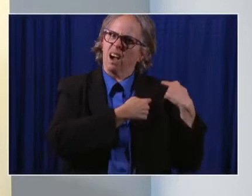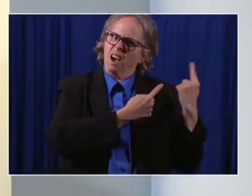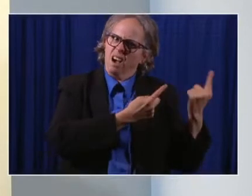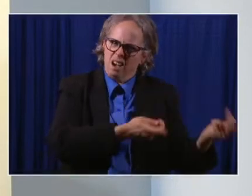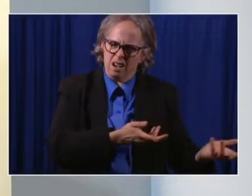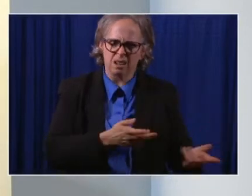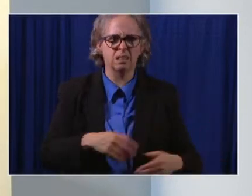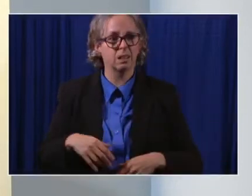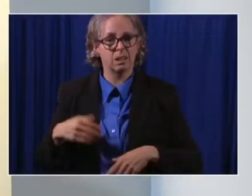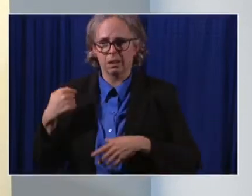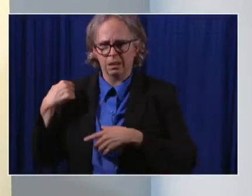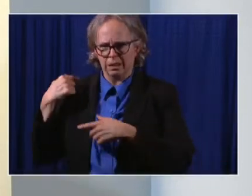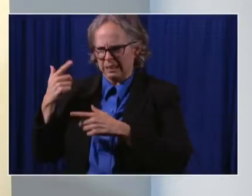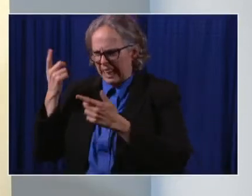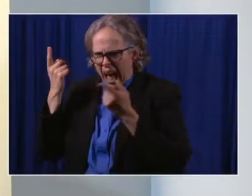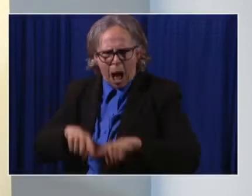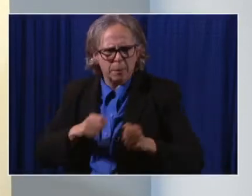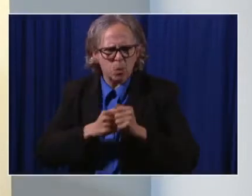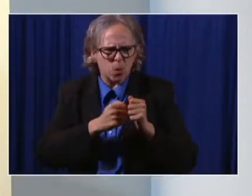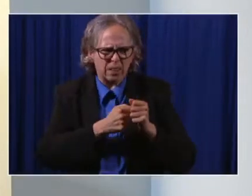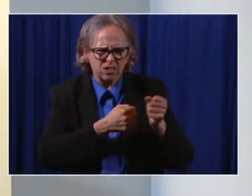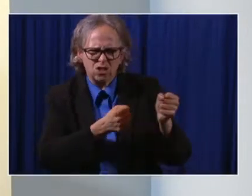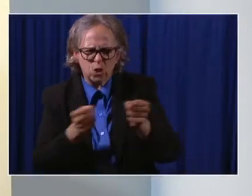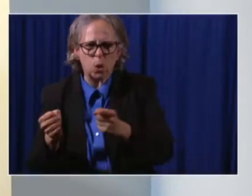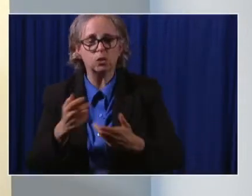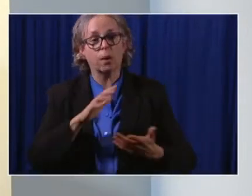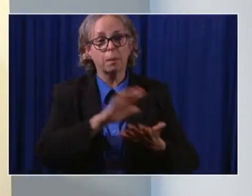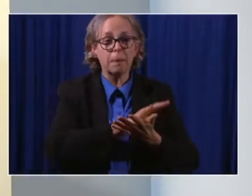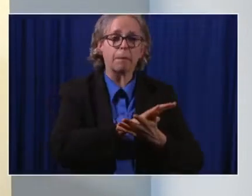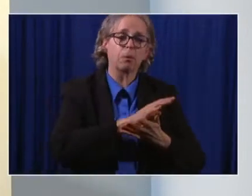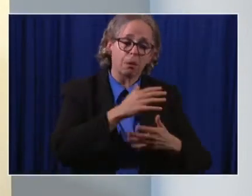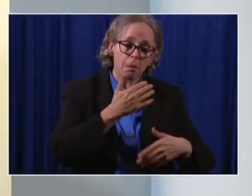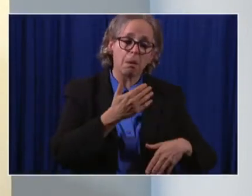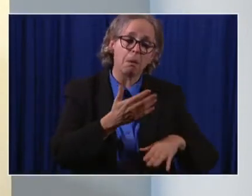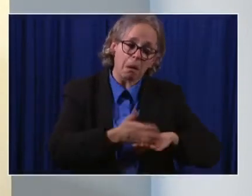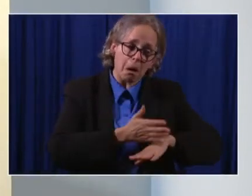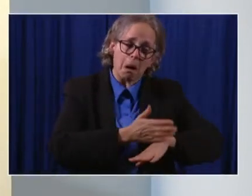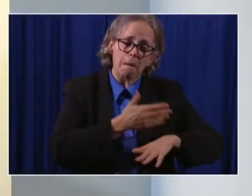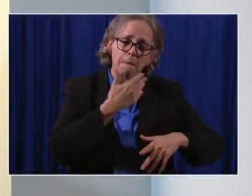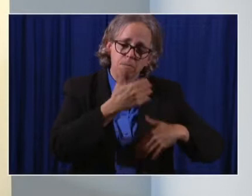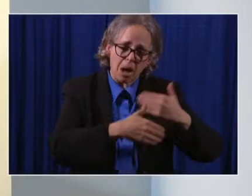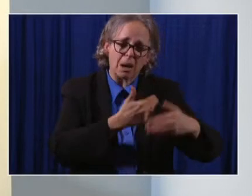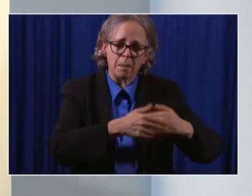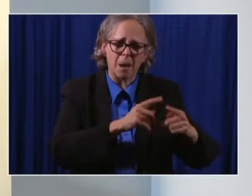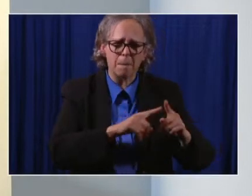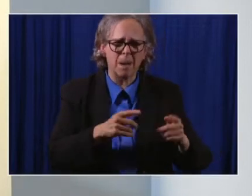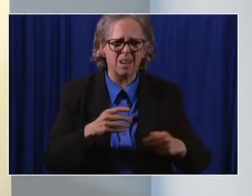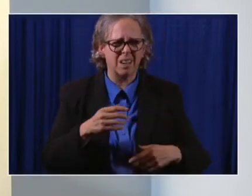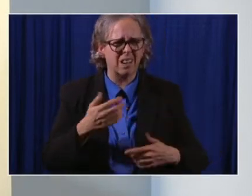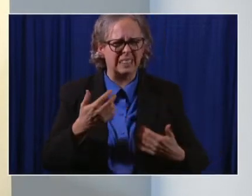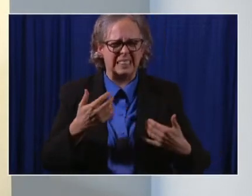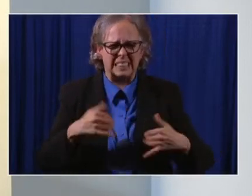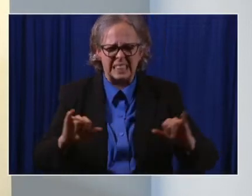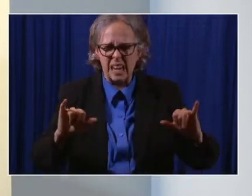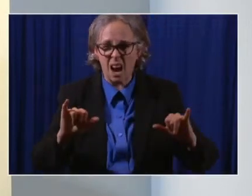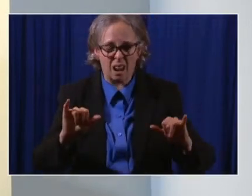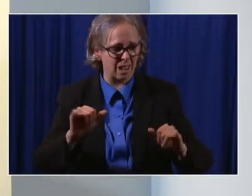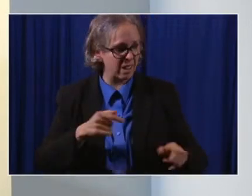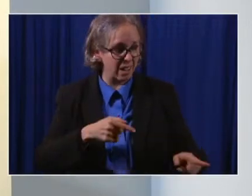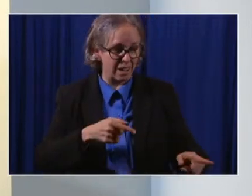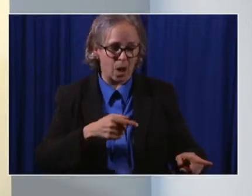improvements in the two-step paper process of compliance, we need to modernize the system. There is no doubt about that, and make it